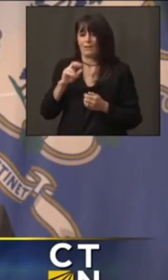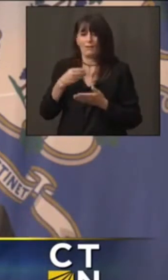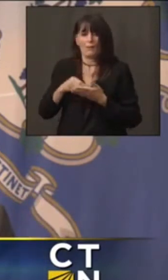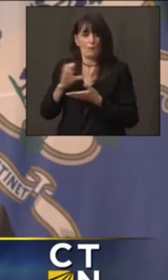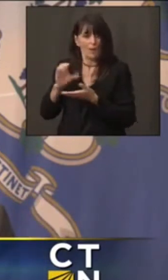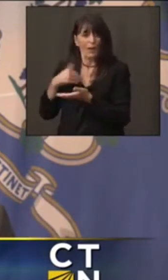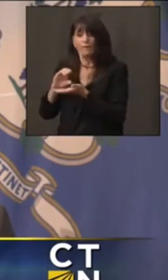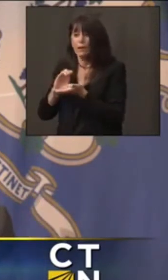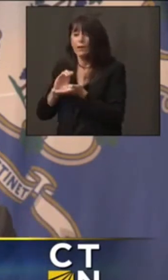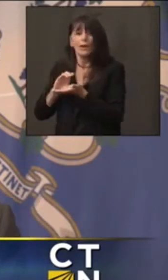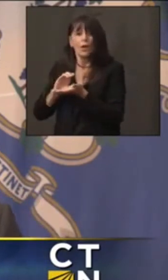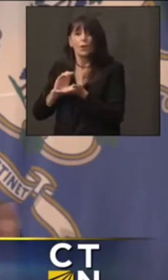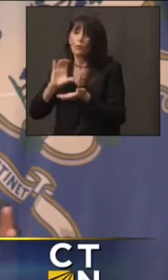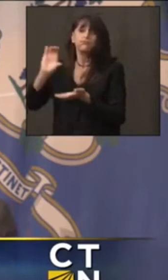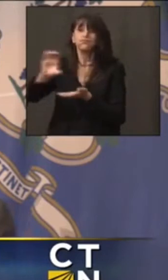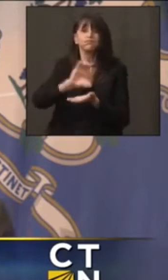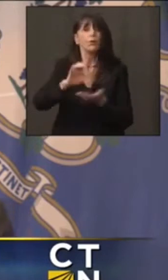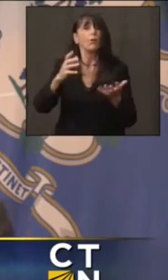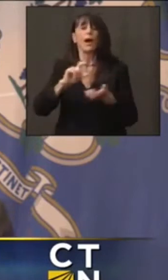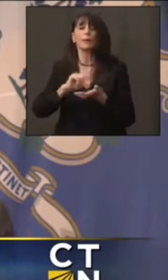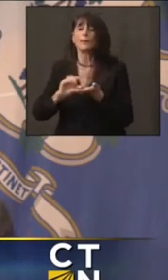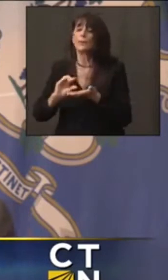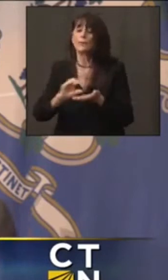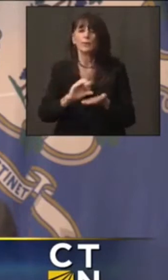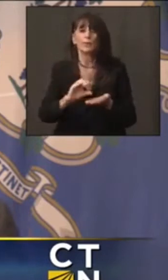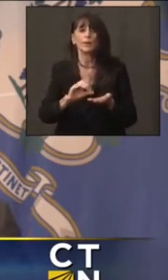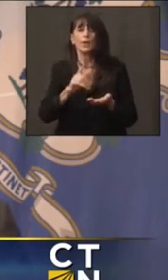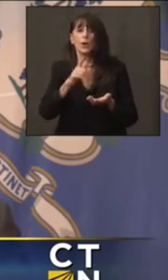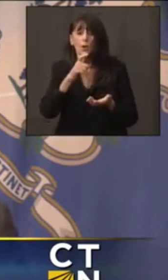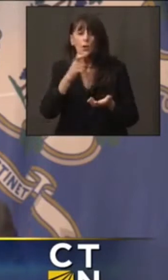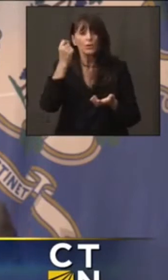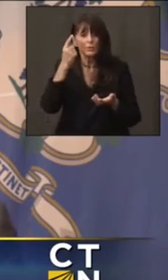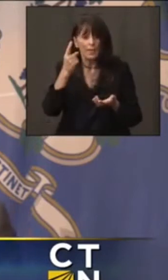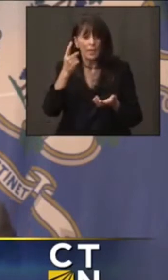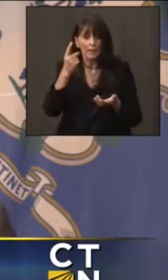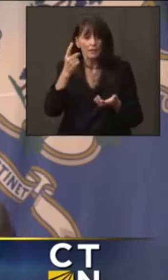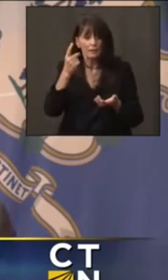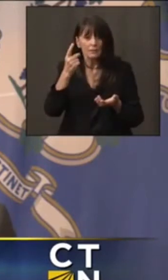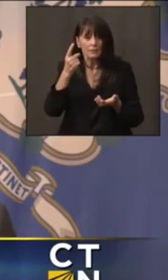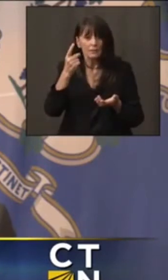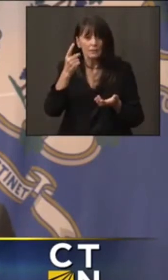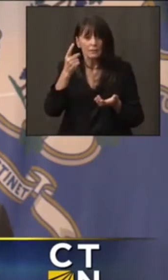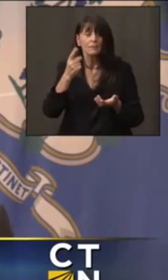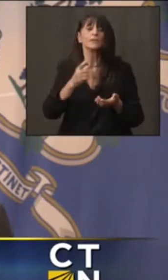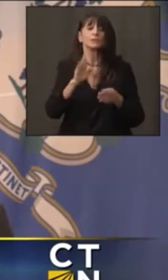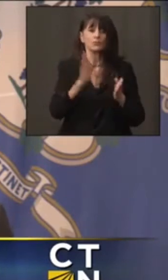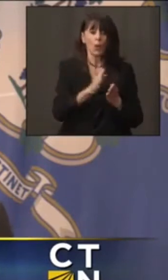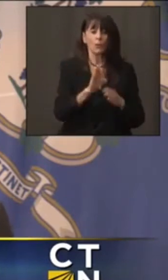understand, nobody more than small business people understand our need to live within our means.